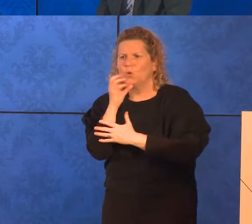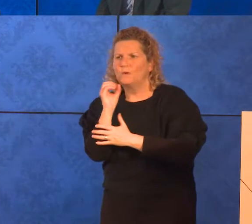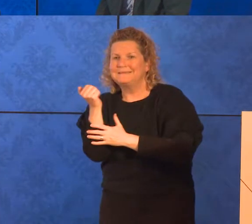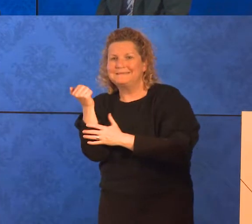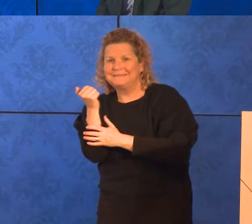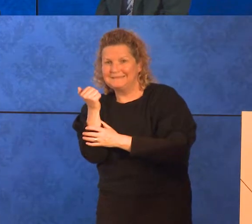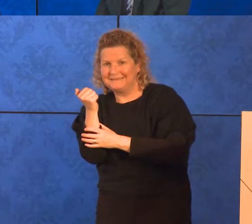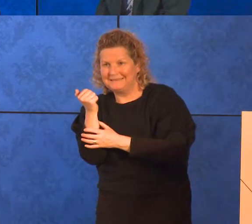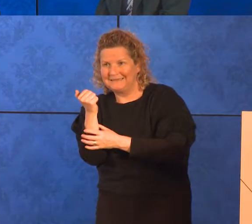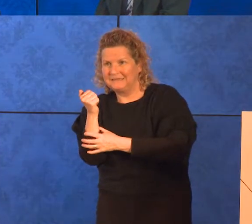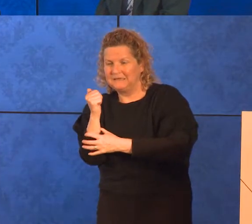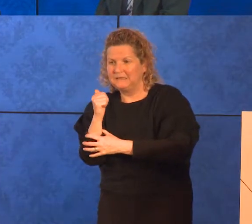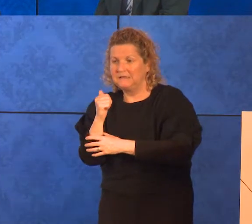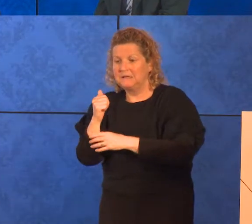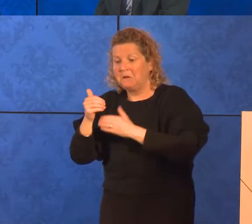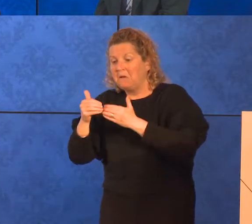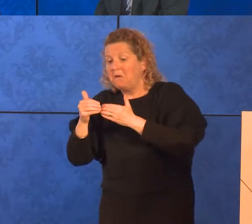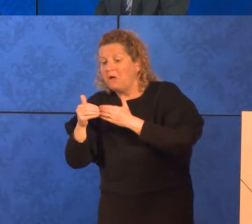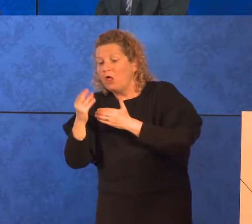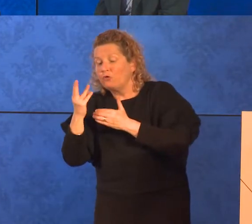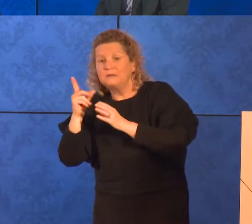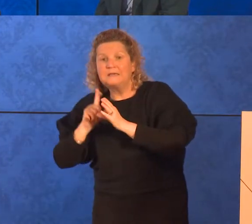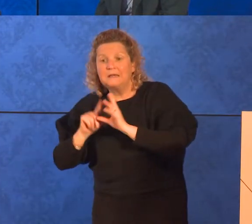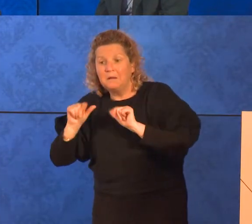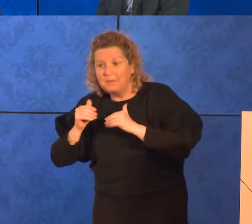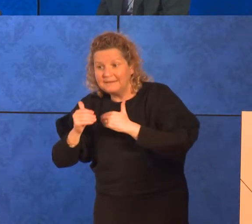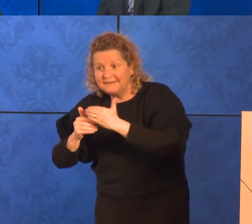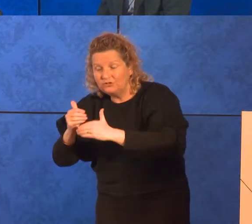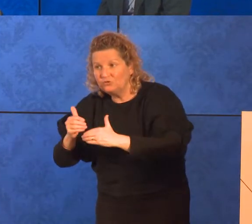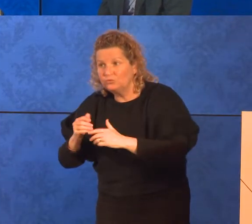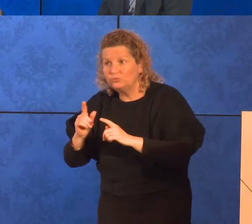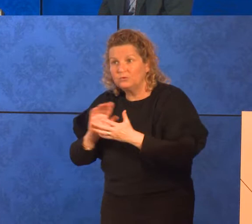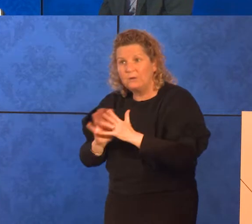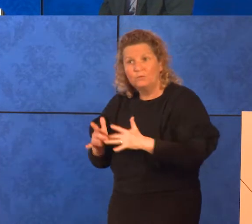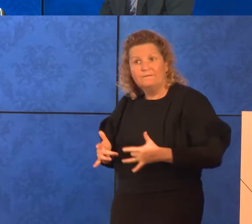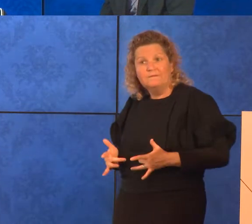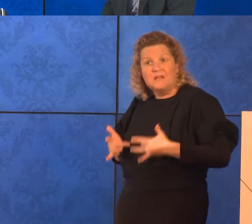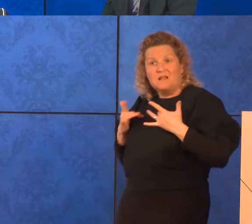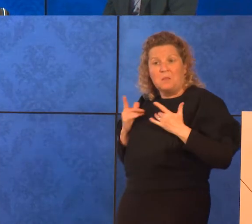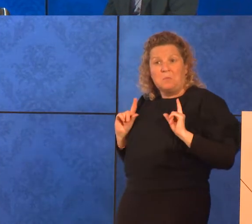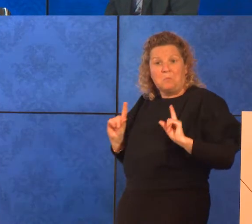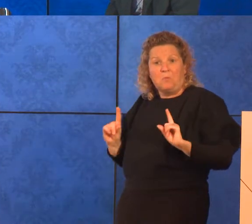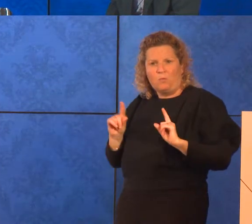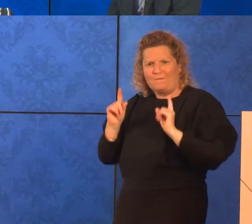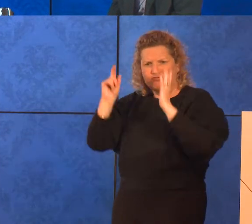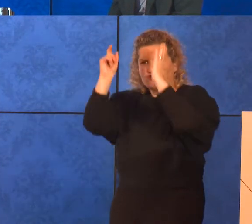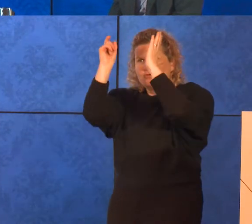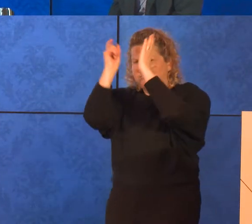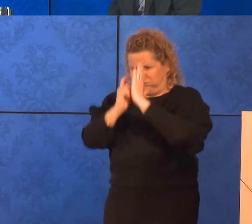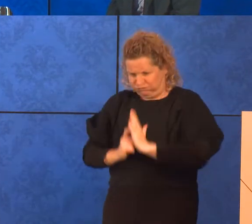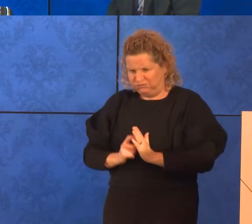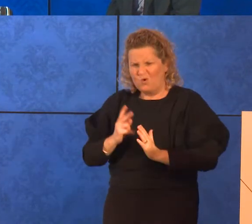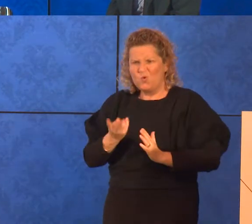so it's been underway for 3 years now in terms of implementation. How do you feel, but there were a huge number of recommendations. It was something